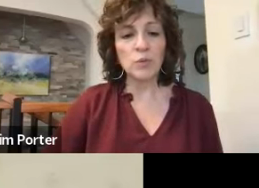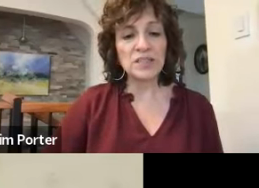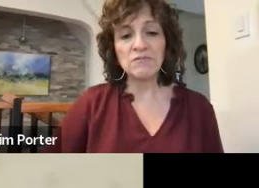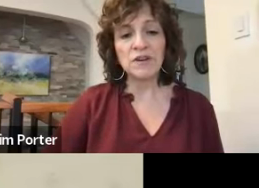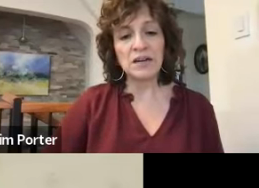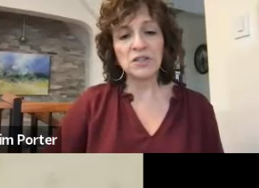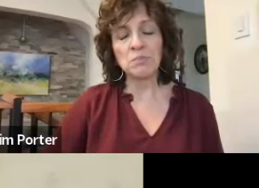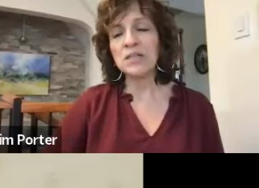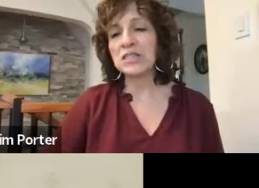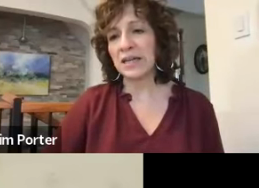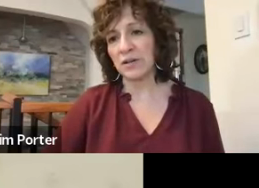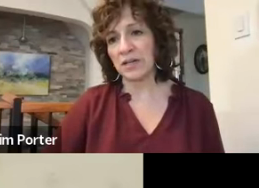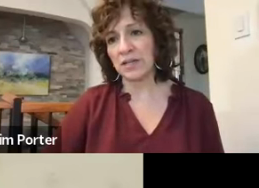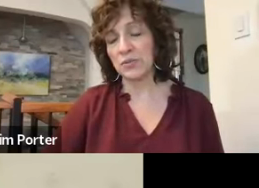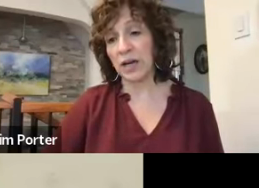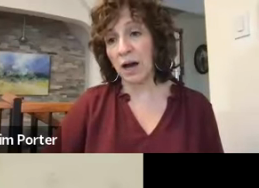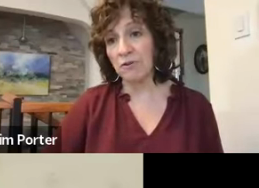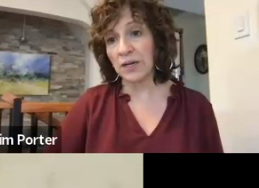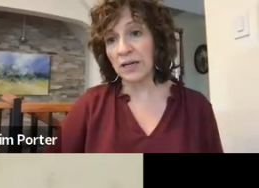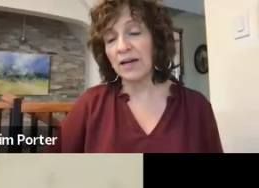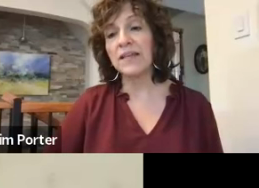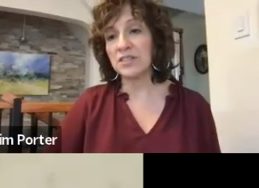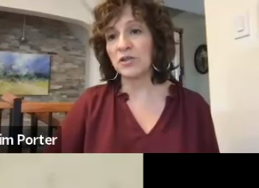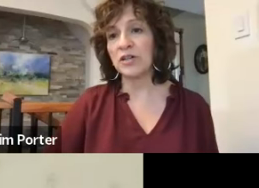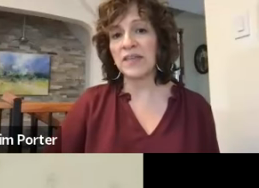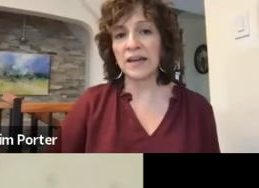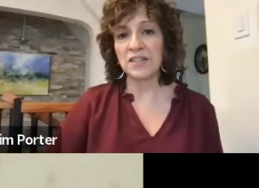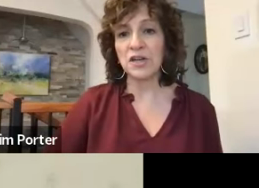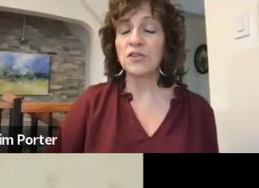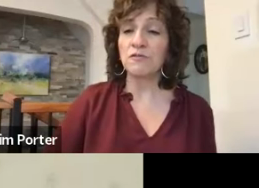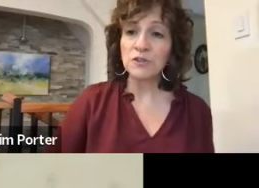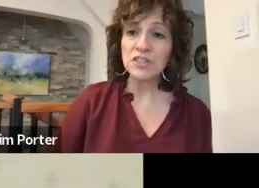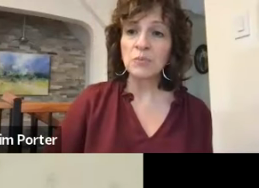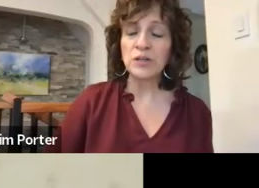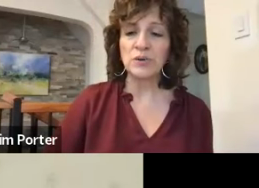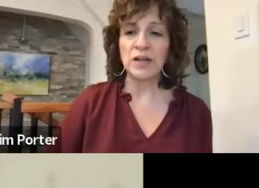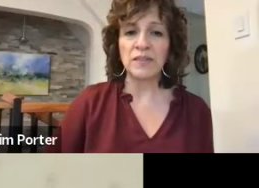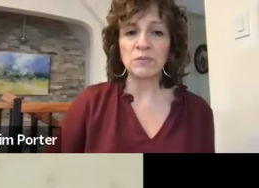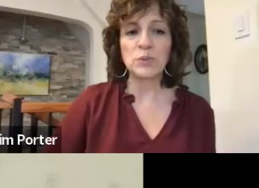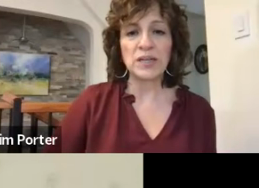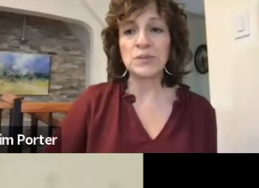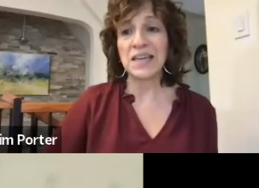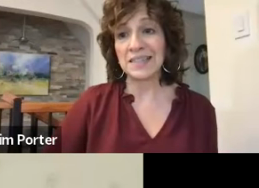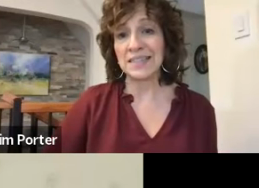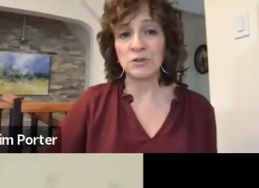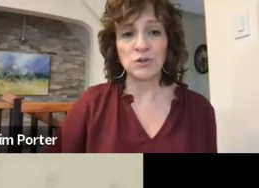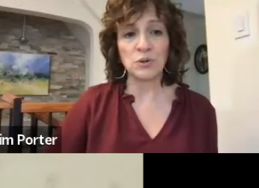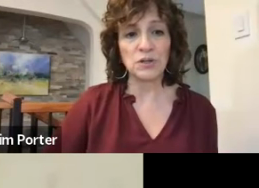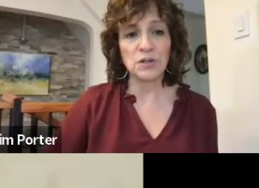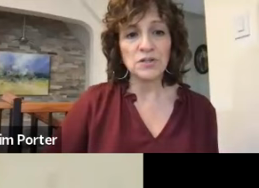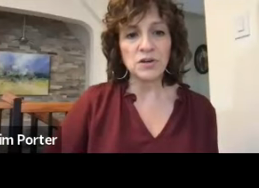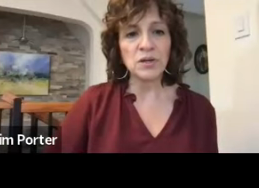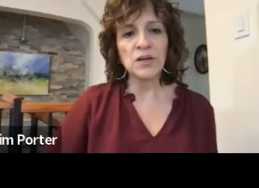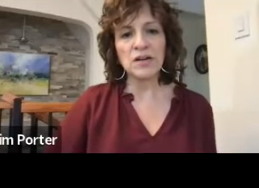were unaware. We didn't find out until much later in his recovery that he started at that age. The first time we knew anything was when he was 18 years